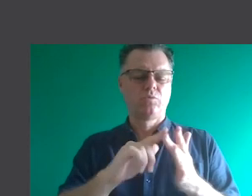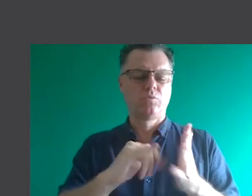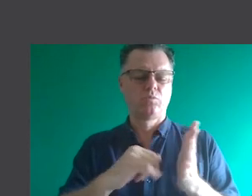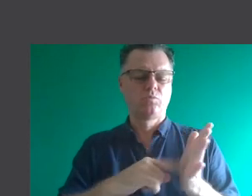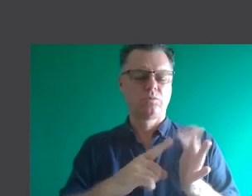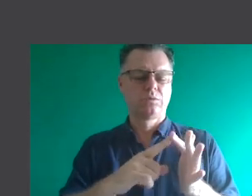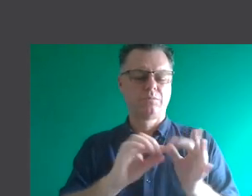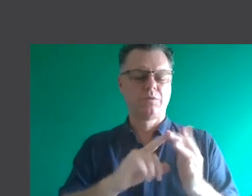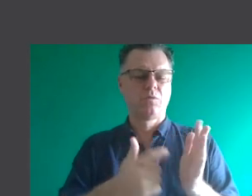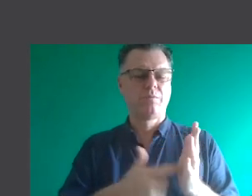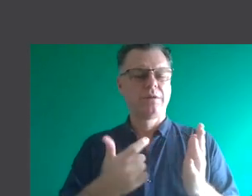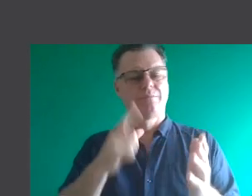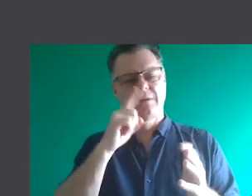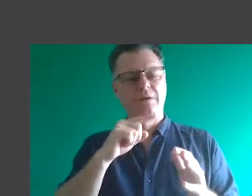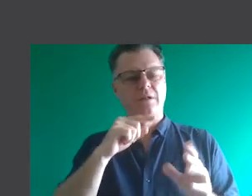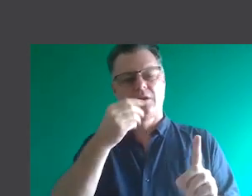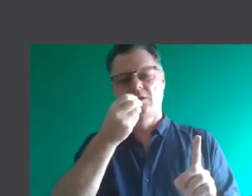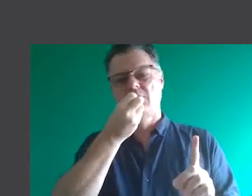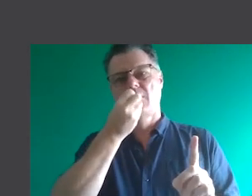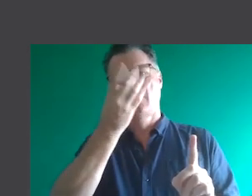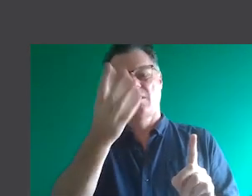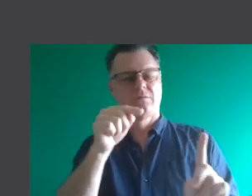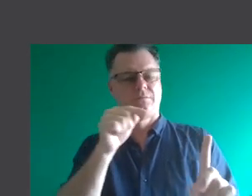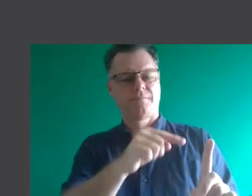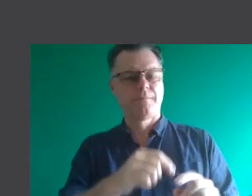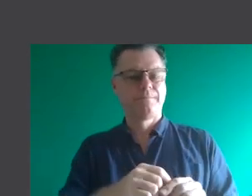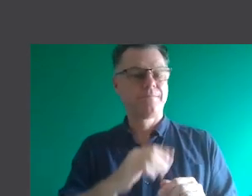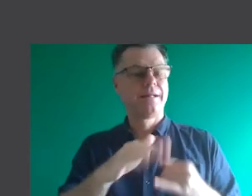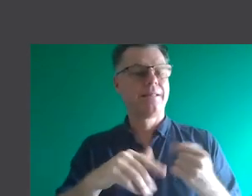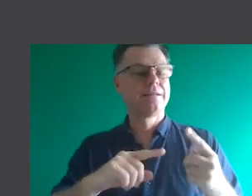reports by whistleblowers that we rely on.